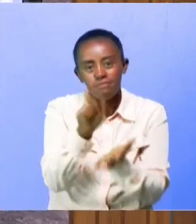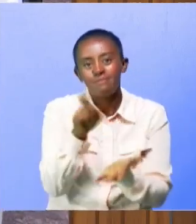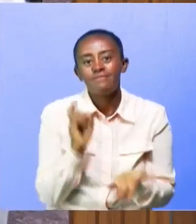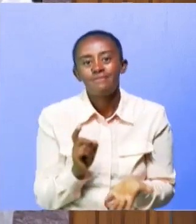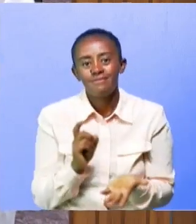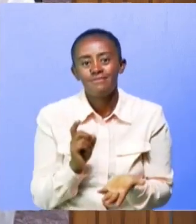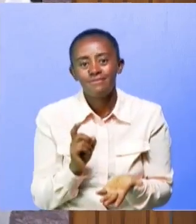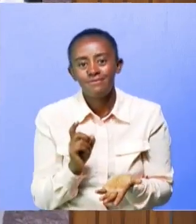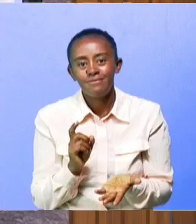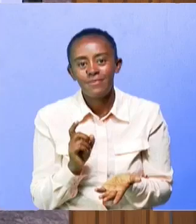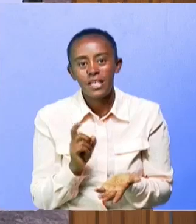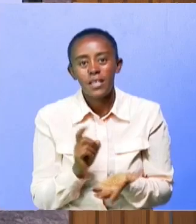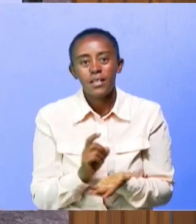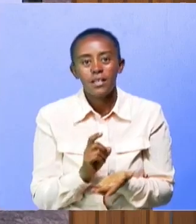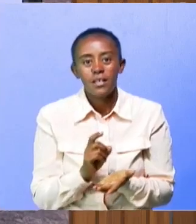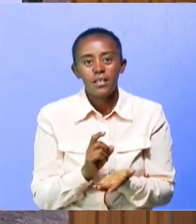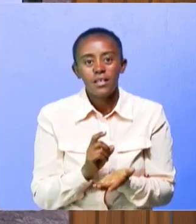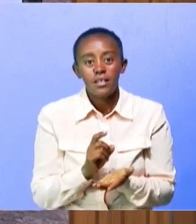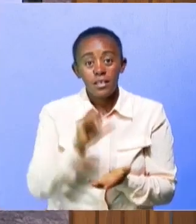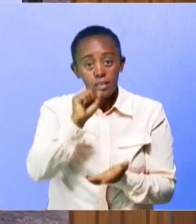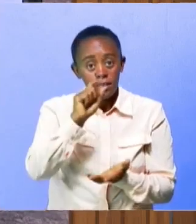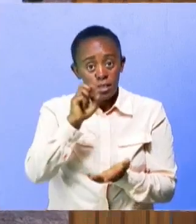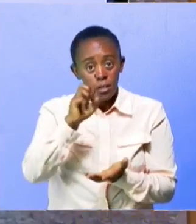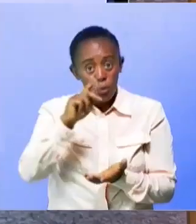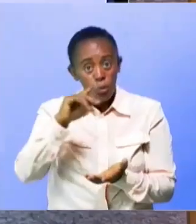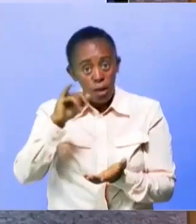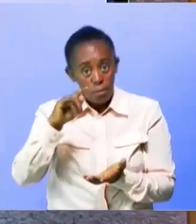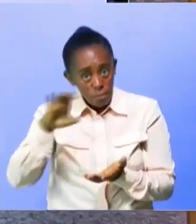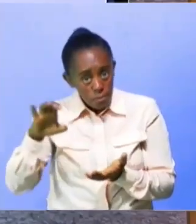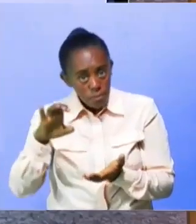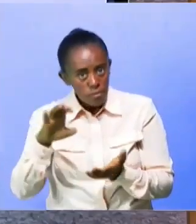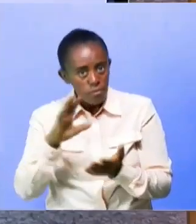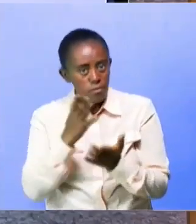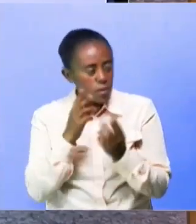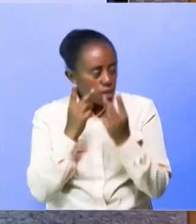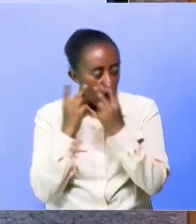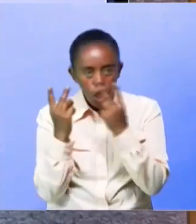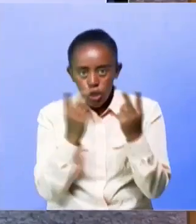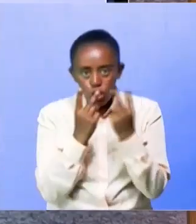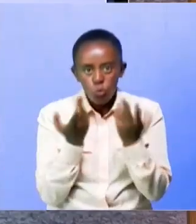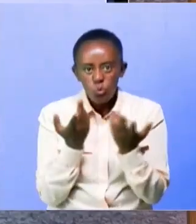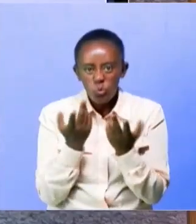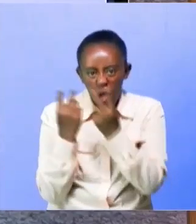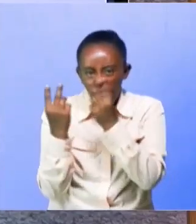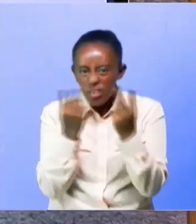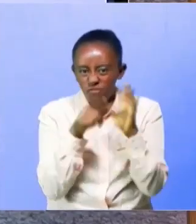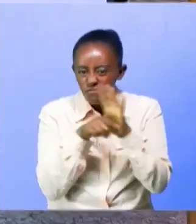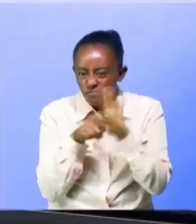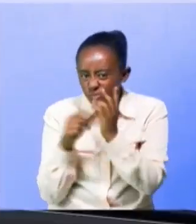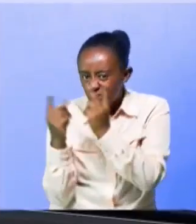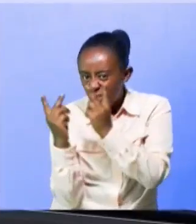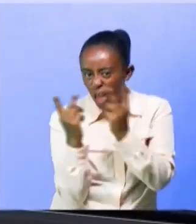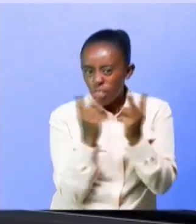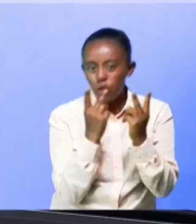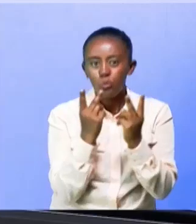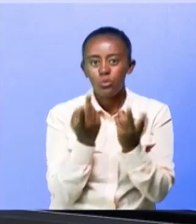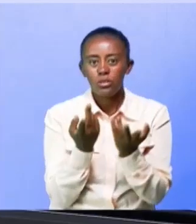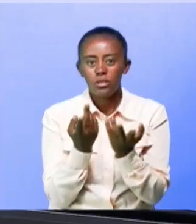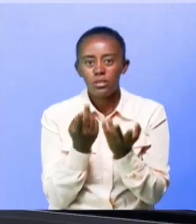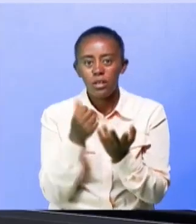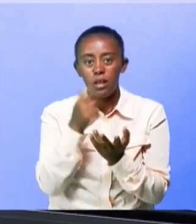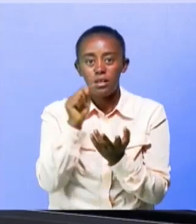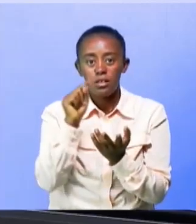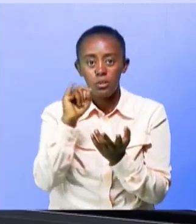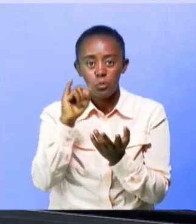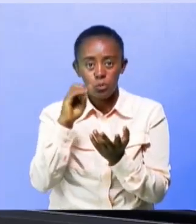Therefore, stereotype is a kind of, attitude that our community or few of the communities they